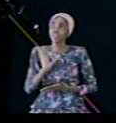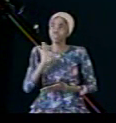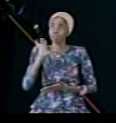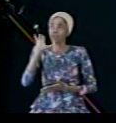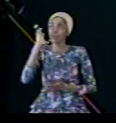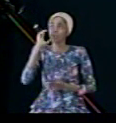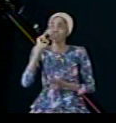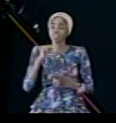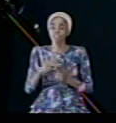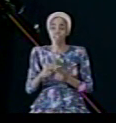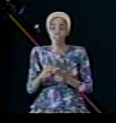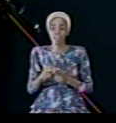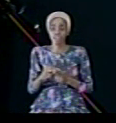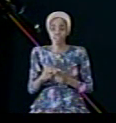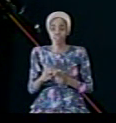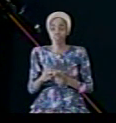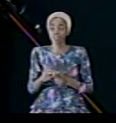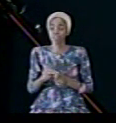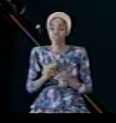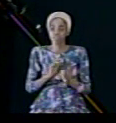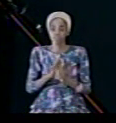Glorify your name.